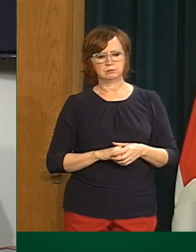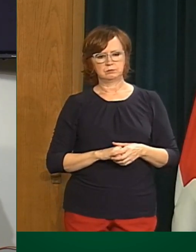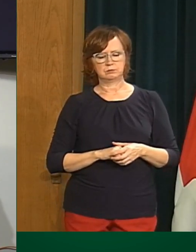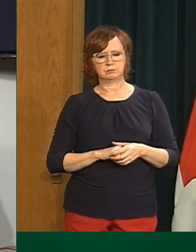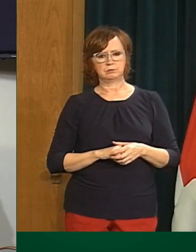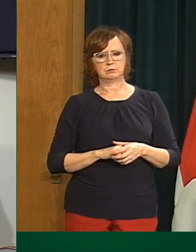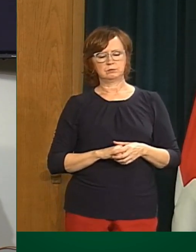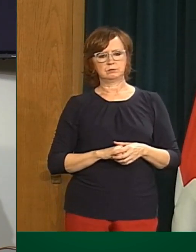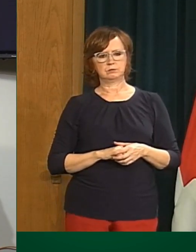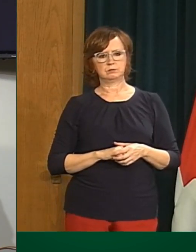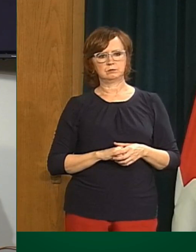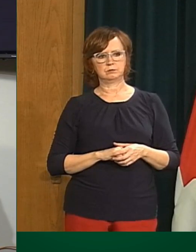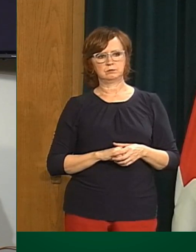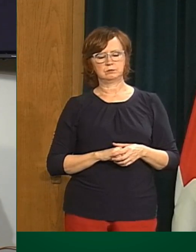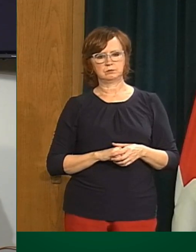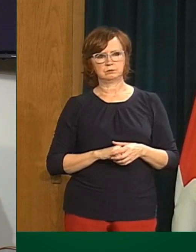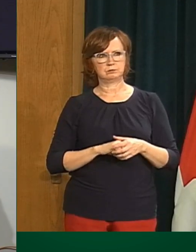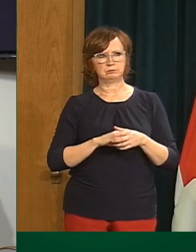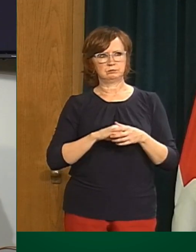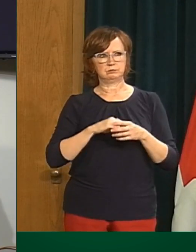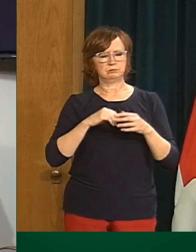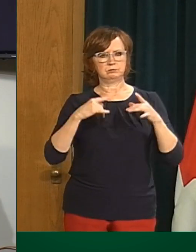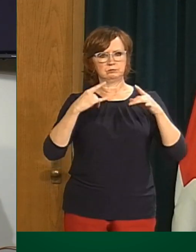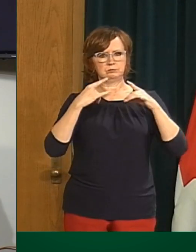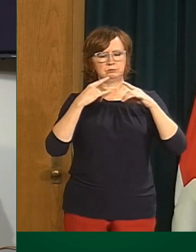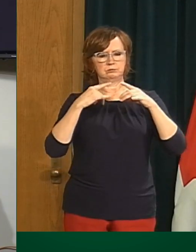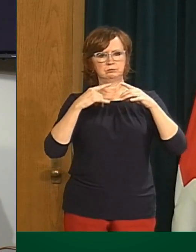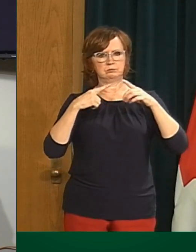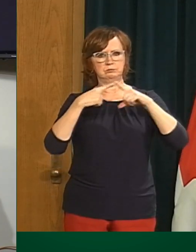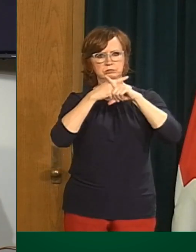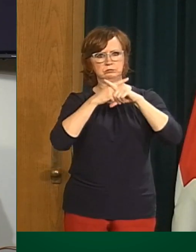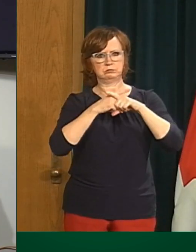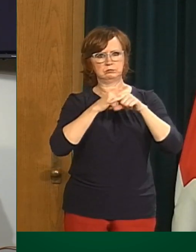for testing. In the same time, we